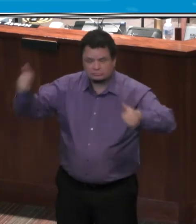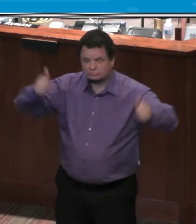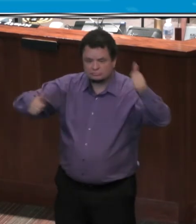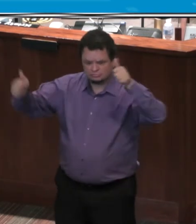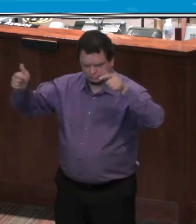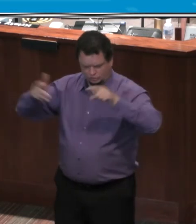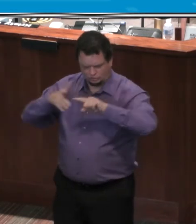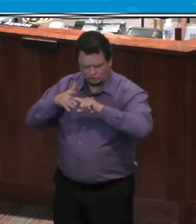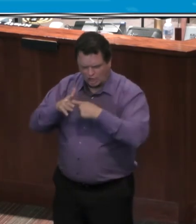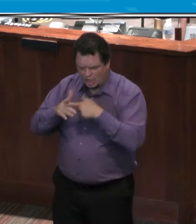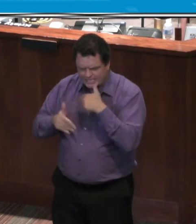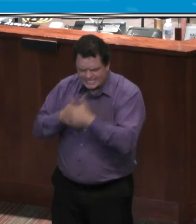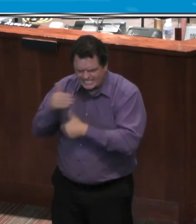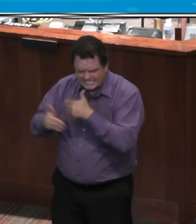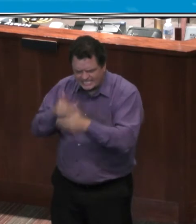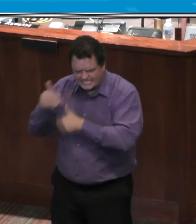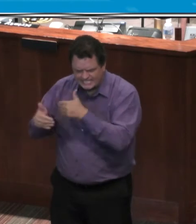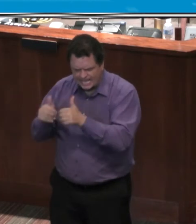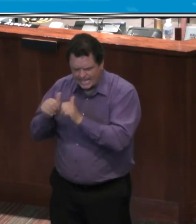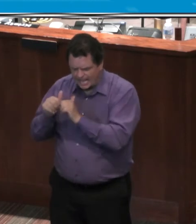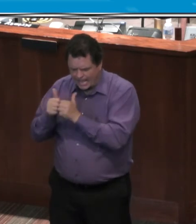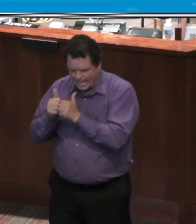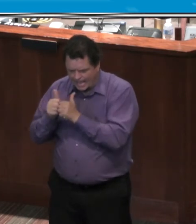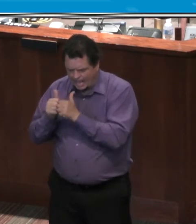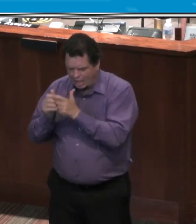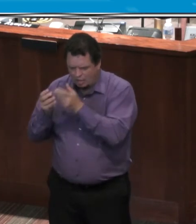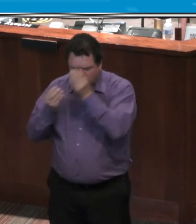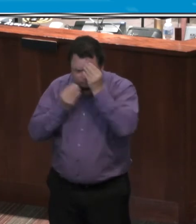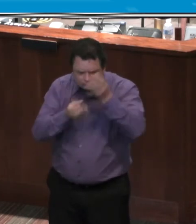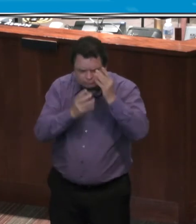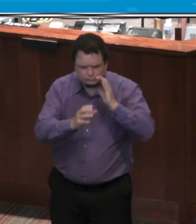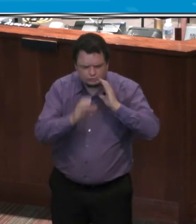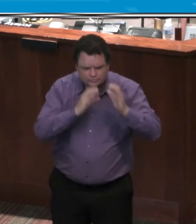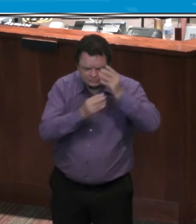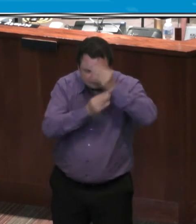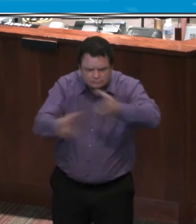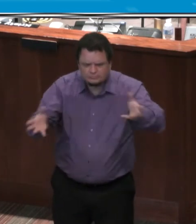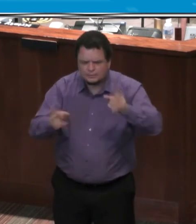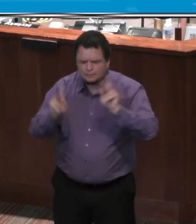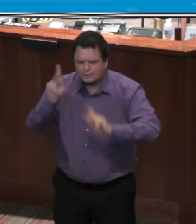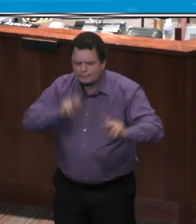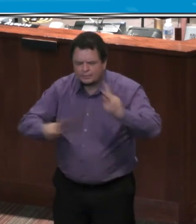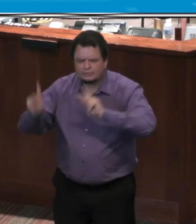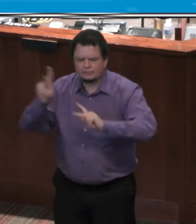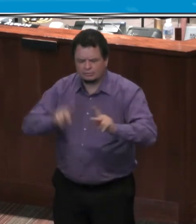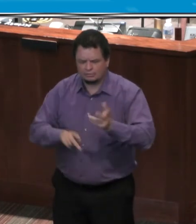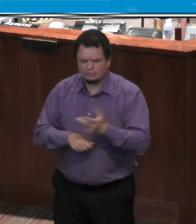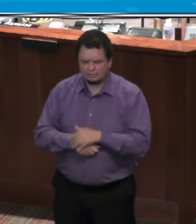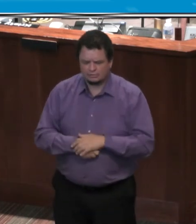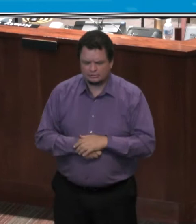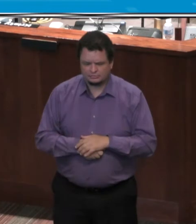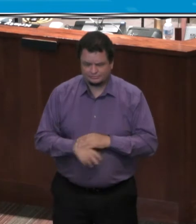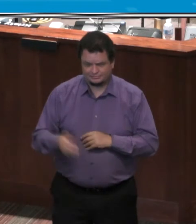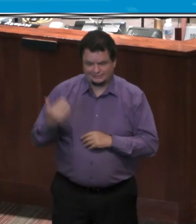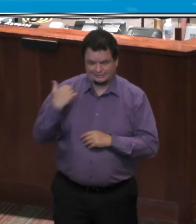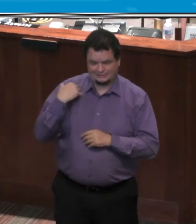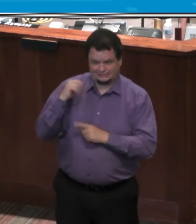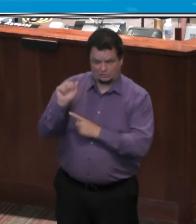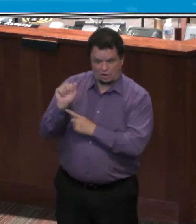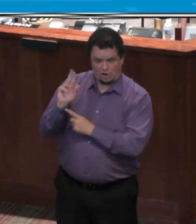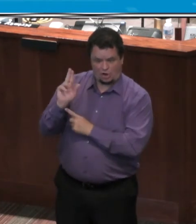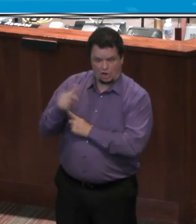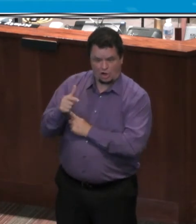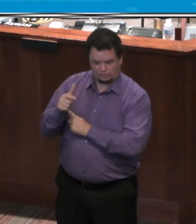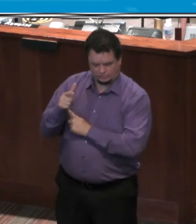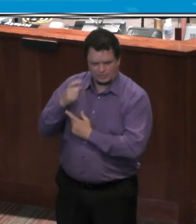that CDPHE went ahead and wrote theirs. So we were really at the forefront of that response, and I think we're very proud of that fact and that we were able to not